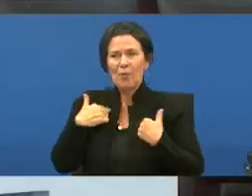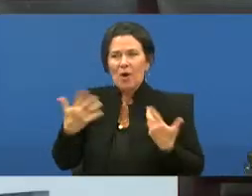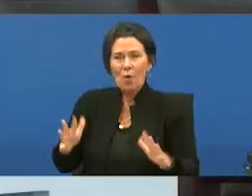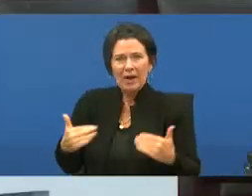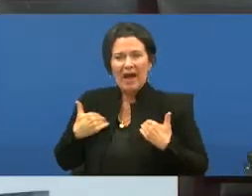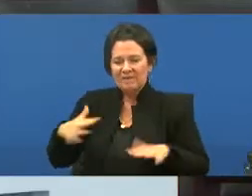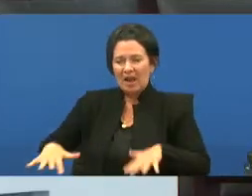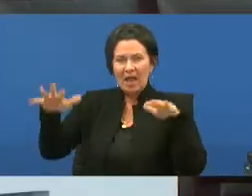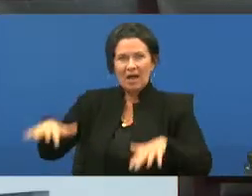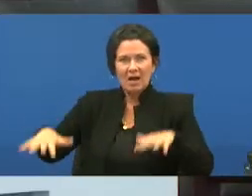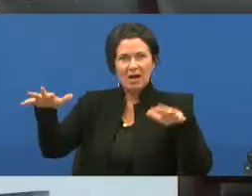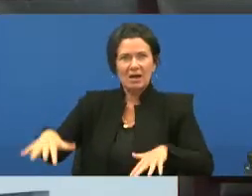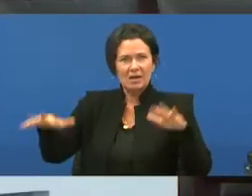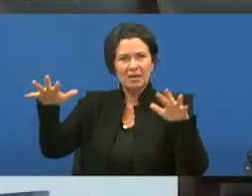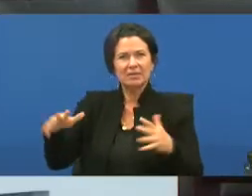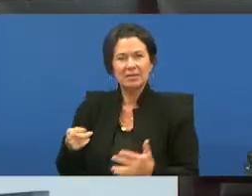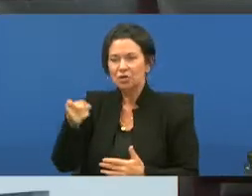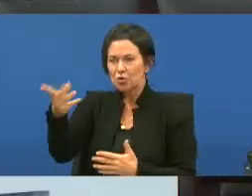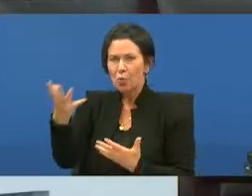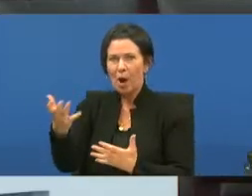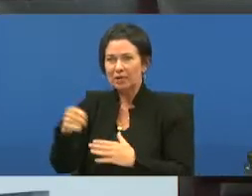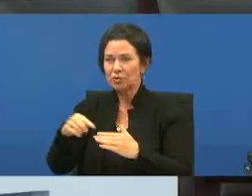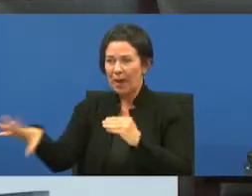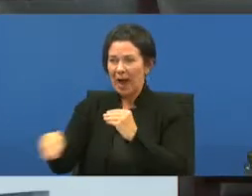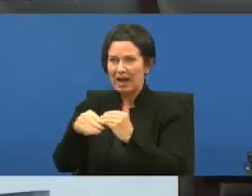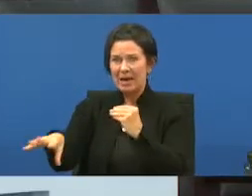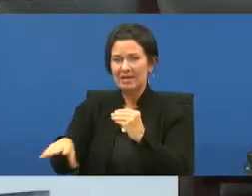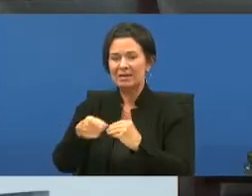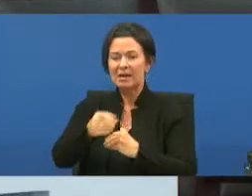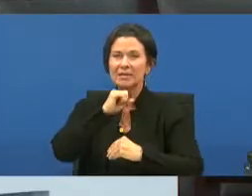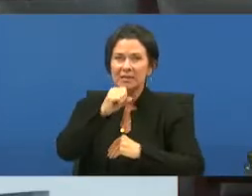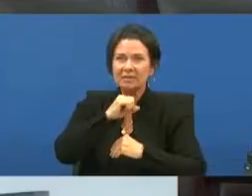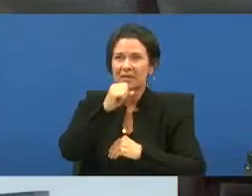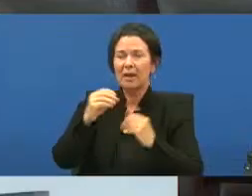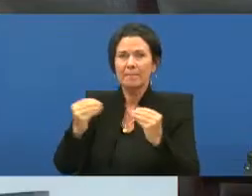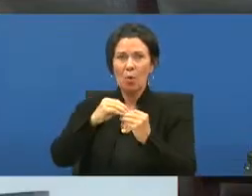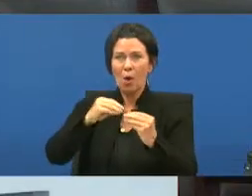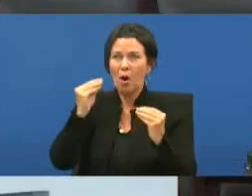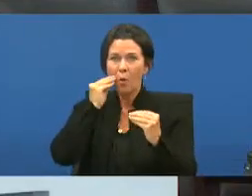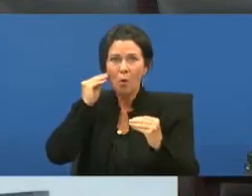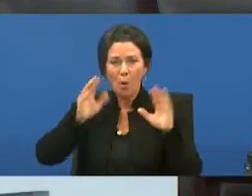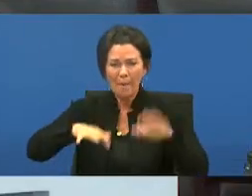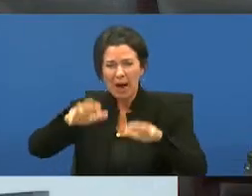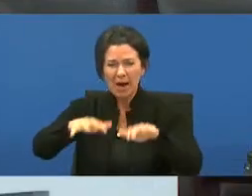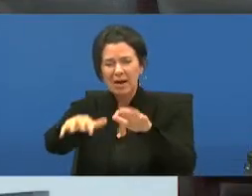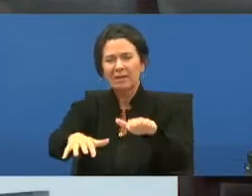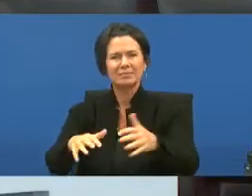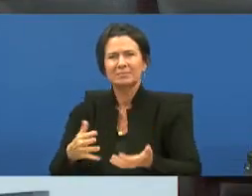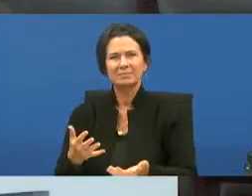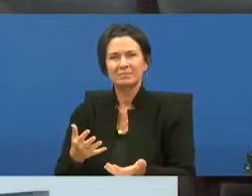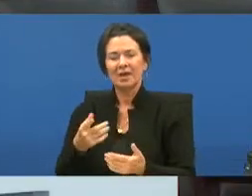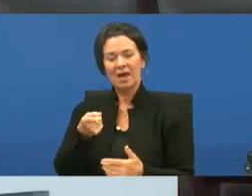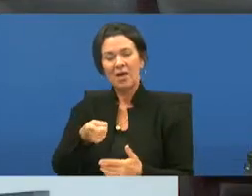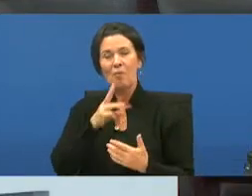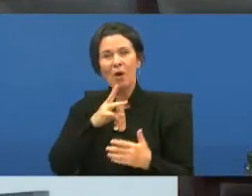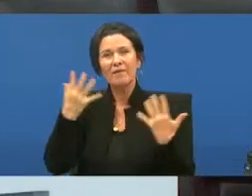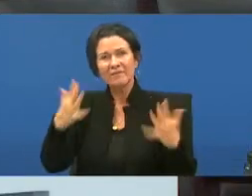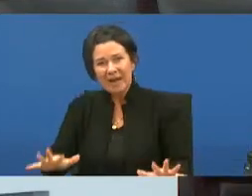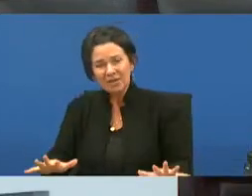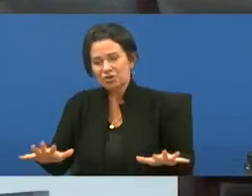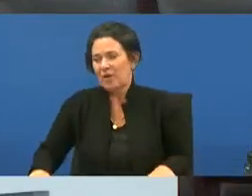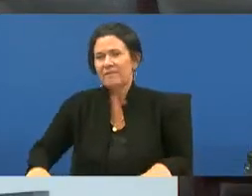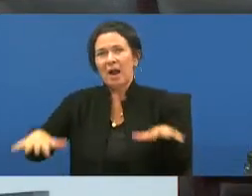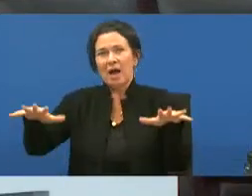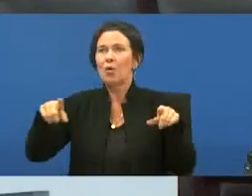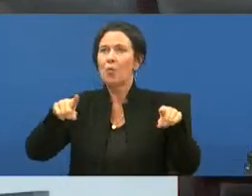adding more rooftop and concrete will only make it worse. First, the drainage. Our area already struggles with flooding during heavy rains.